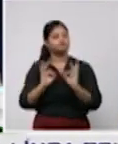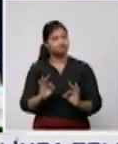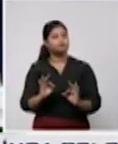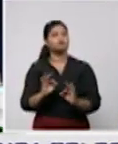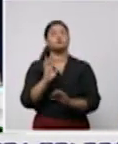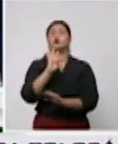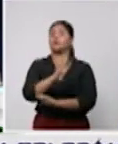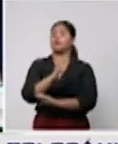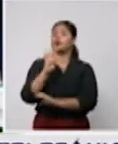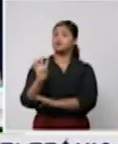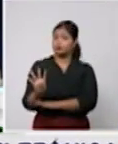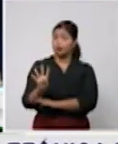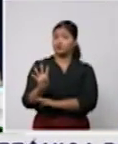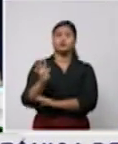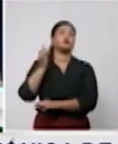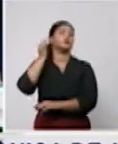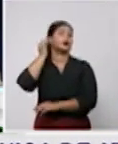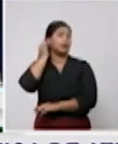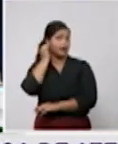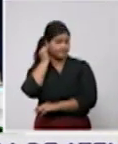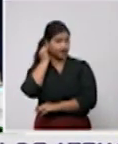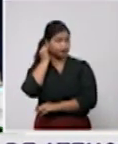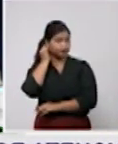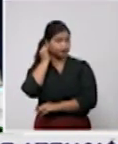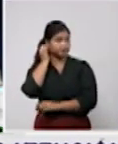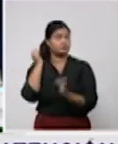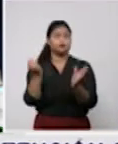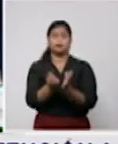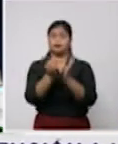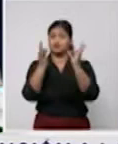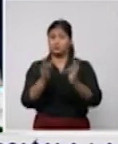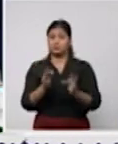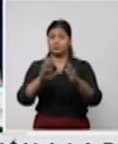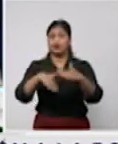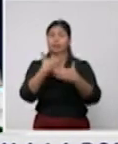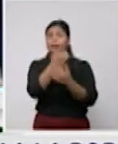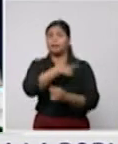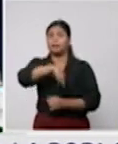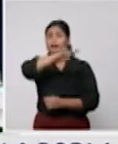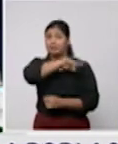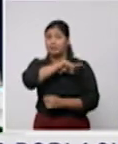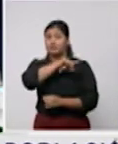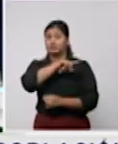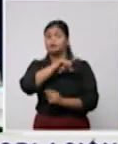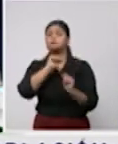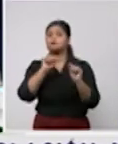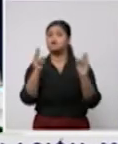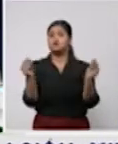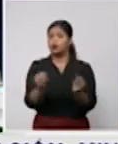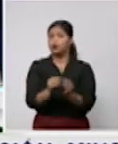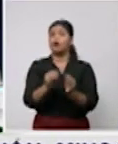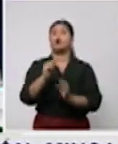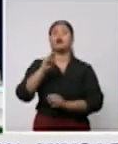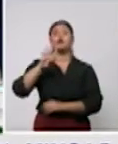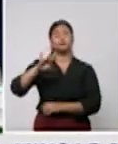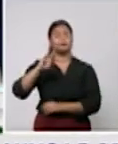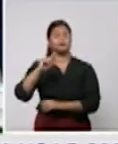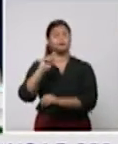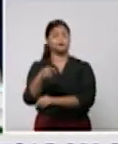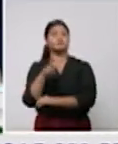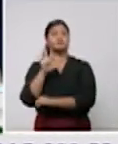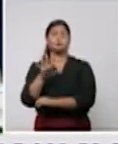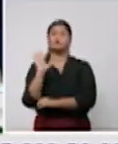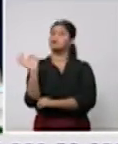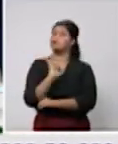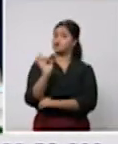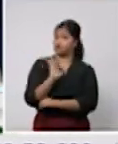or 52.6%, are male, representing 50.5% of all